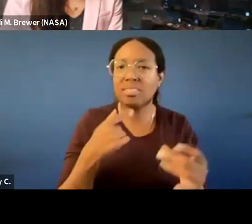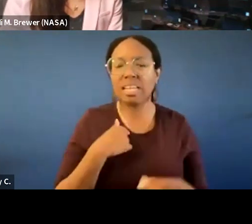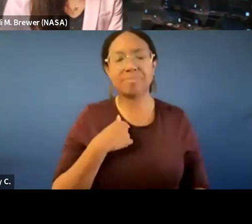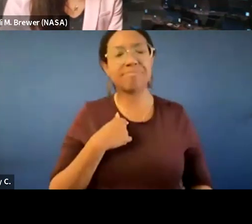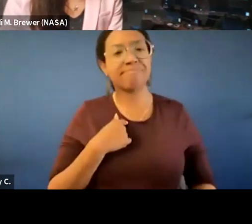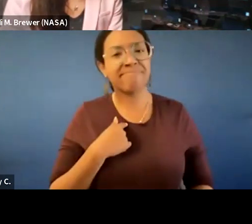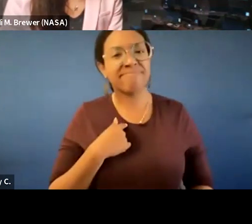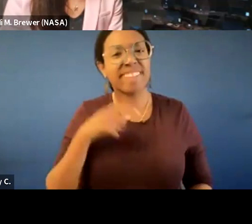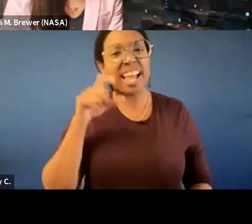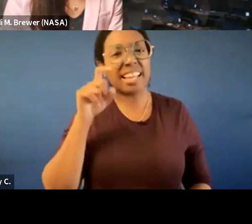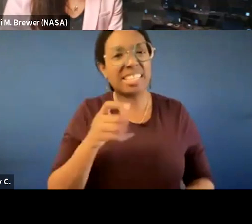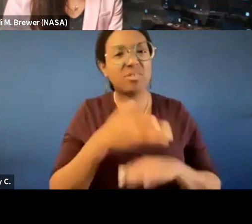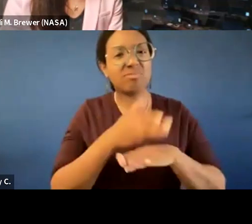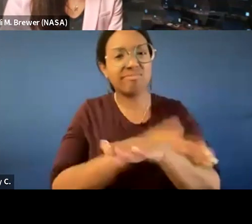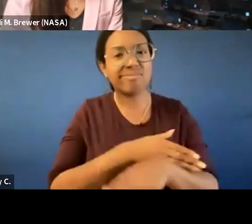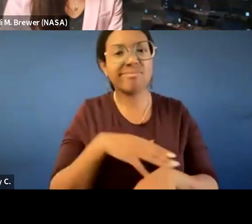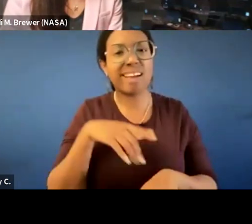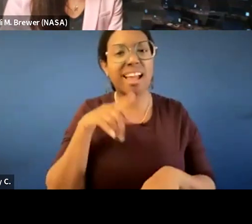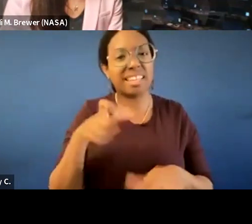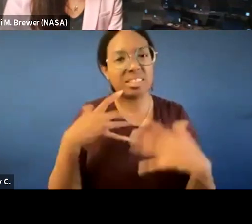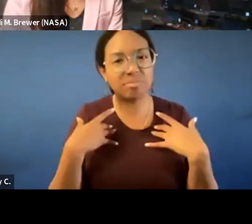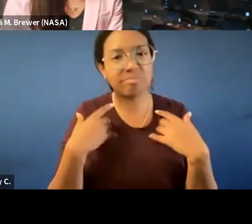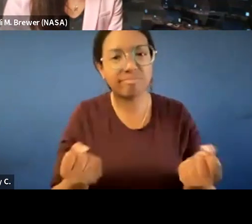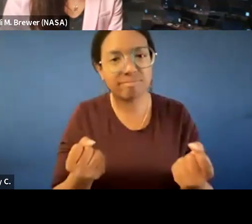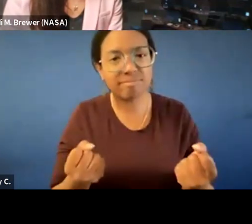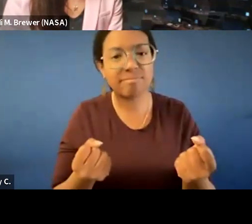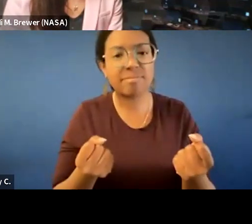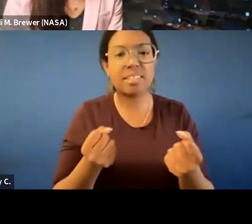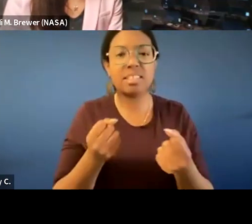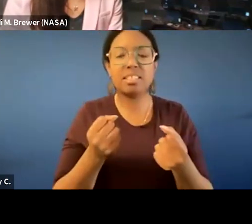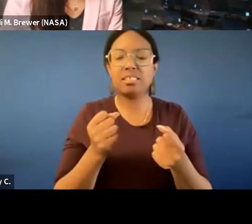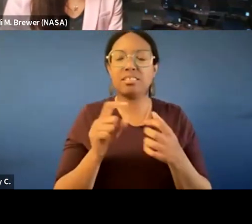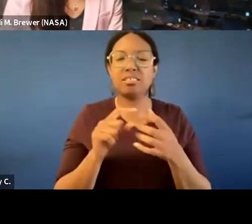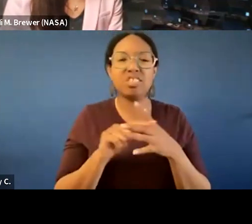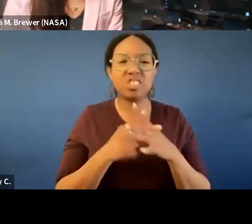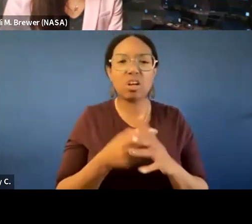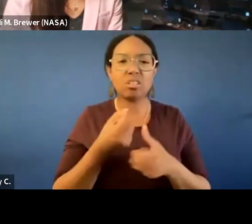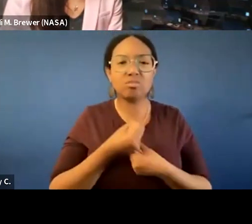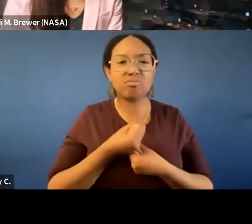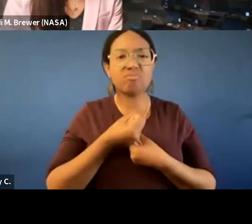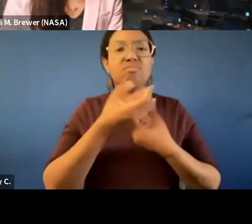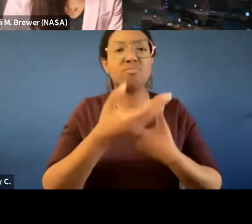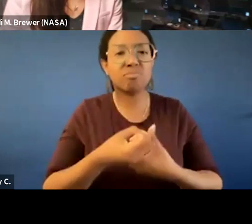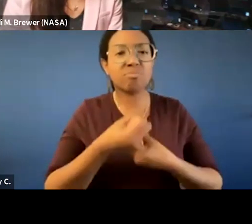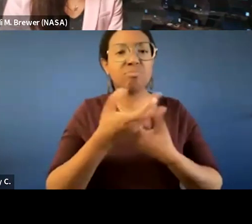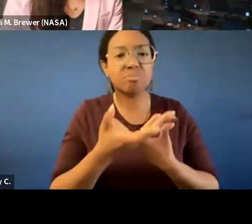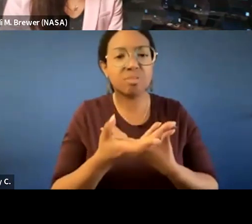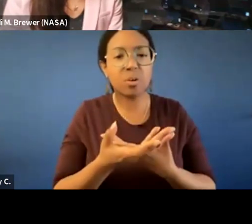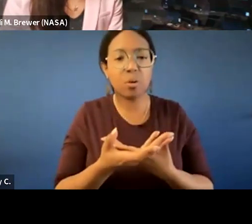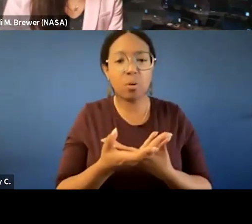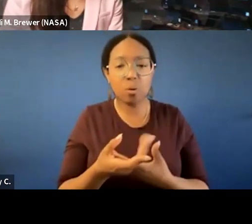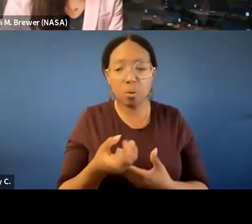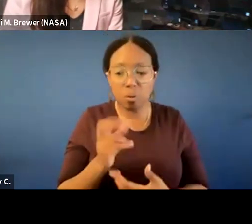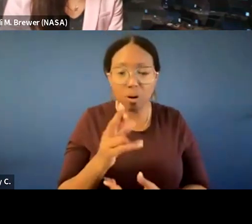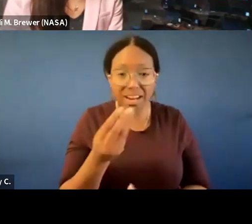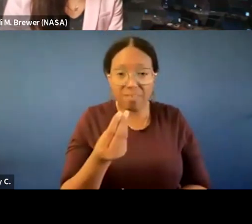you know, until you get to a place where you can express that out loud. Start speaking it, that life into yourself, who you are. You know,